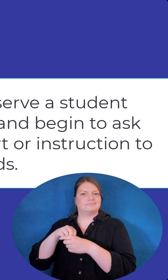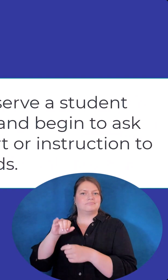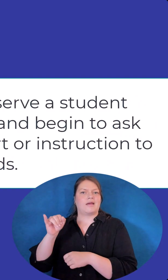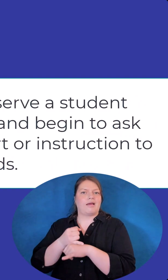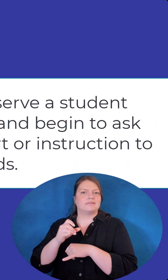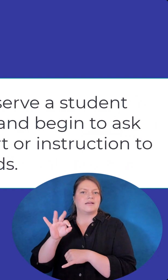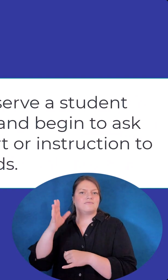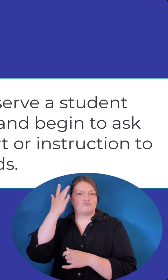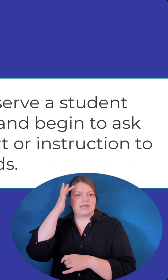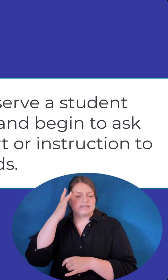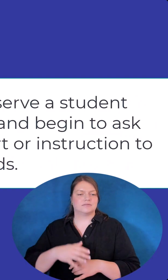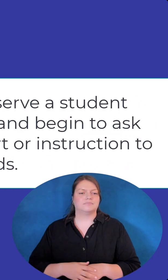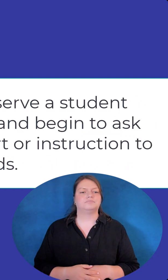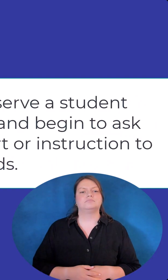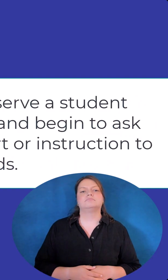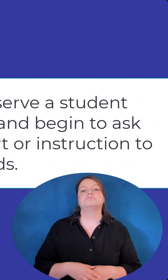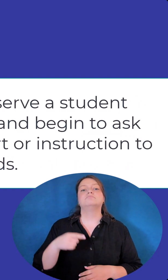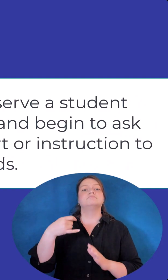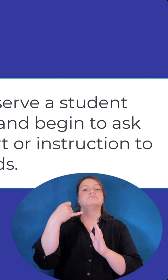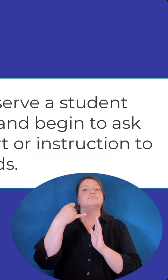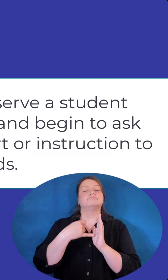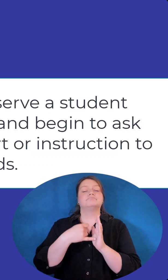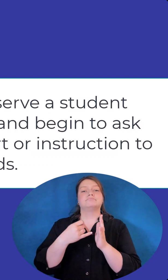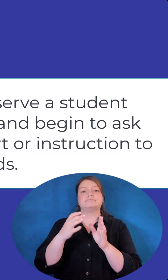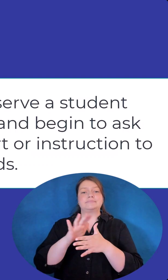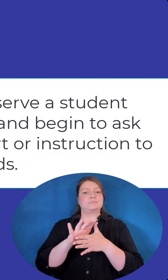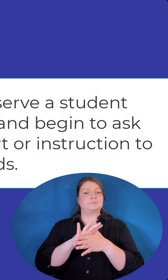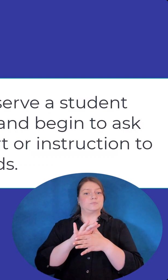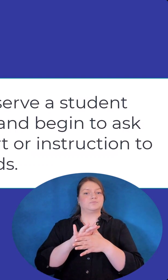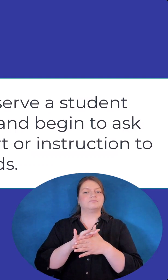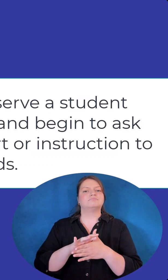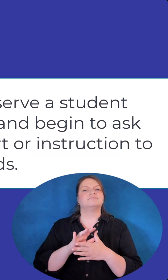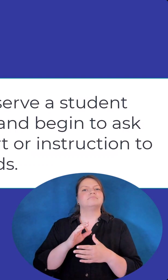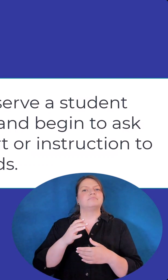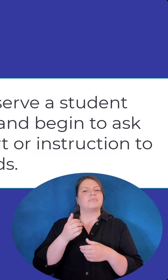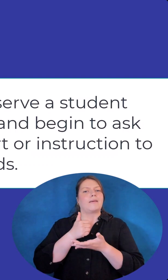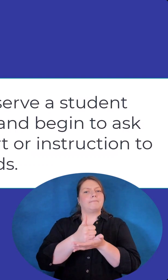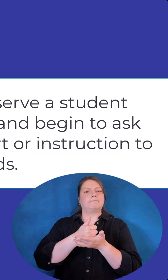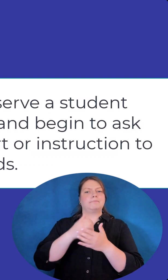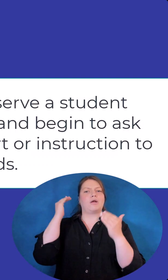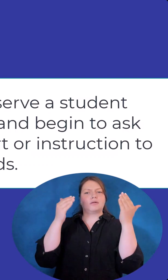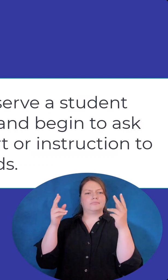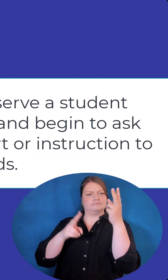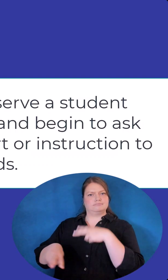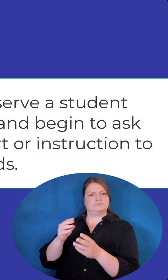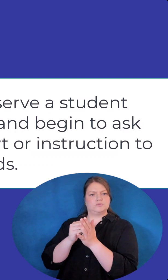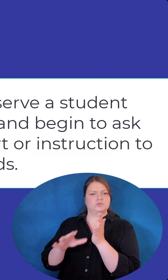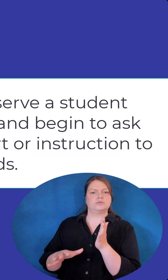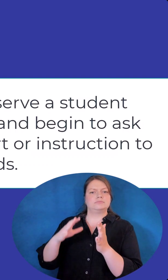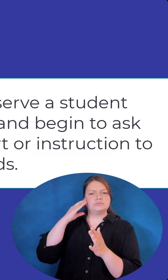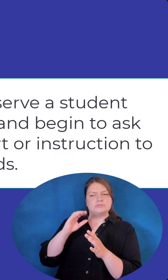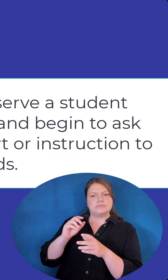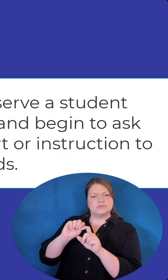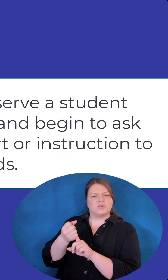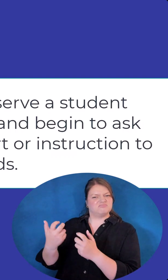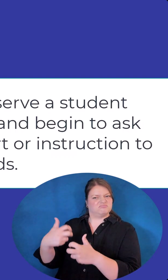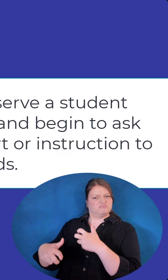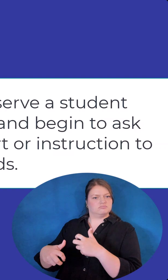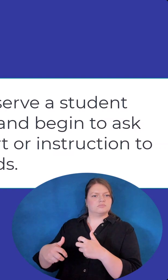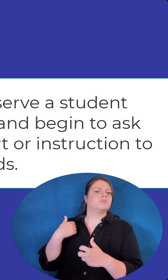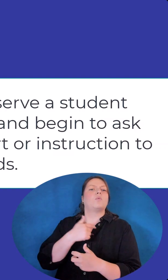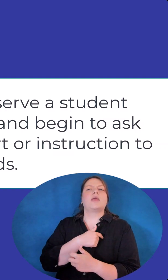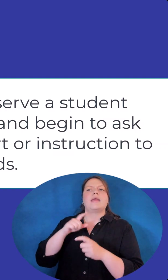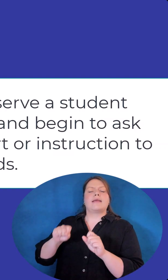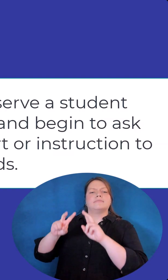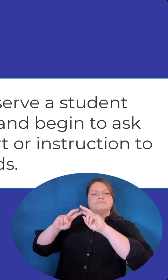The animation enables adults to observe a student experiencing a challenging situation and begin to ask why in order to provide better support or instruction